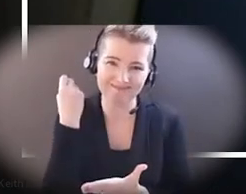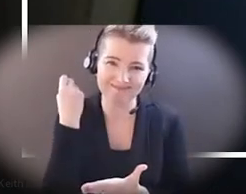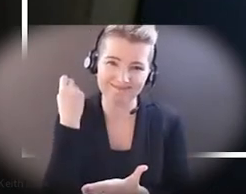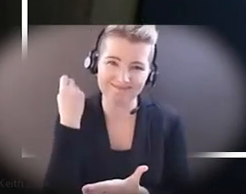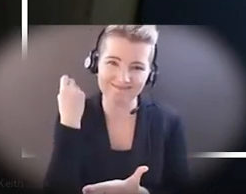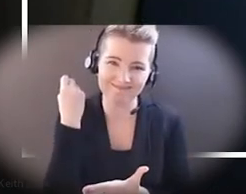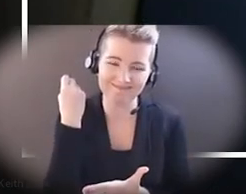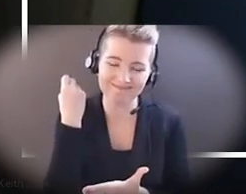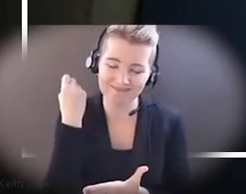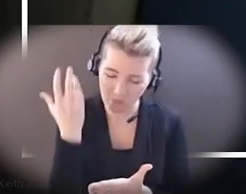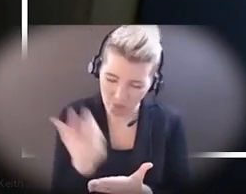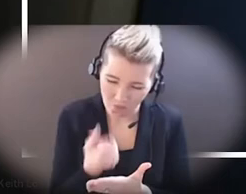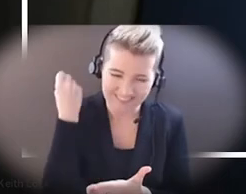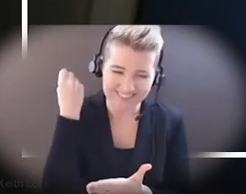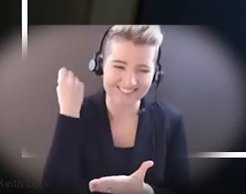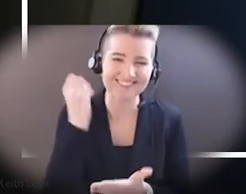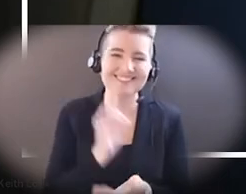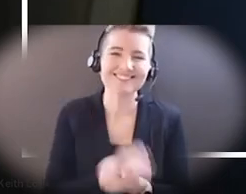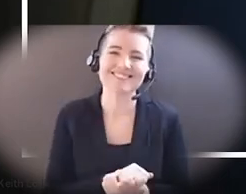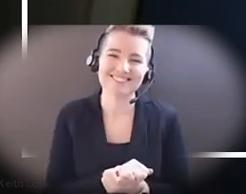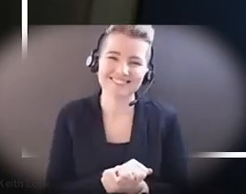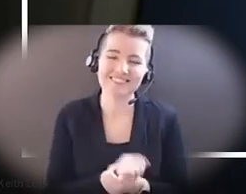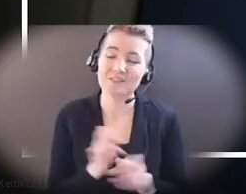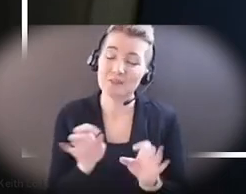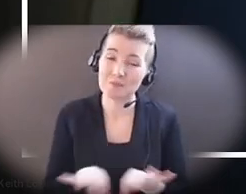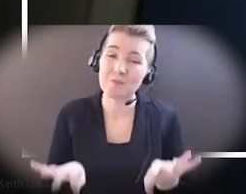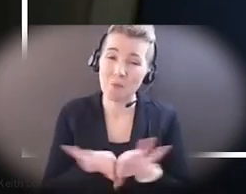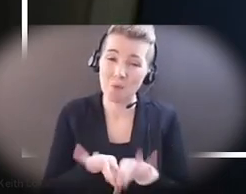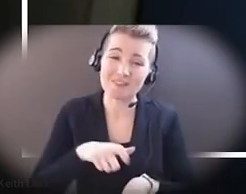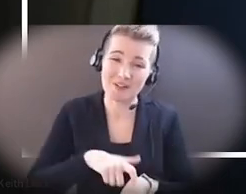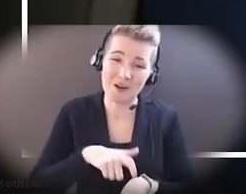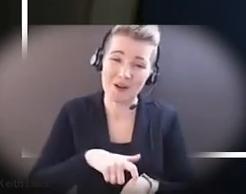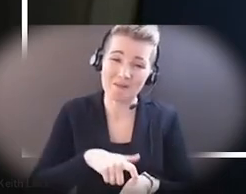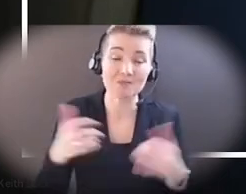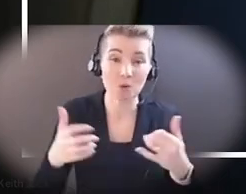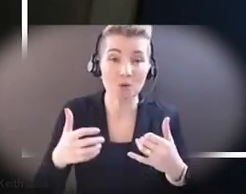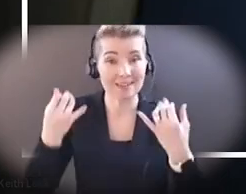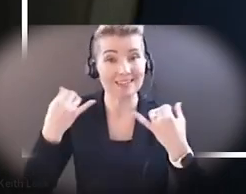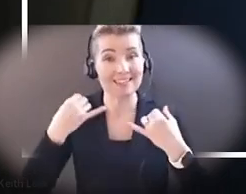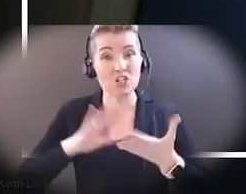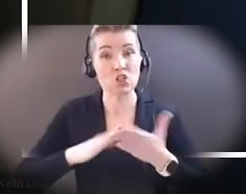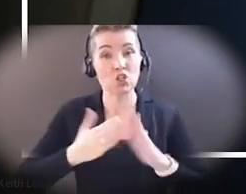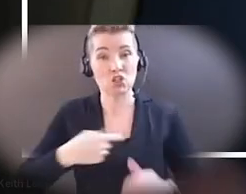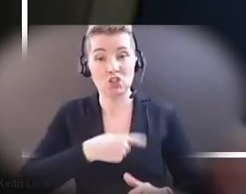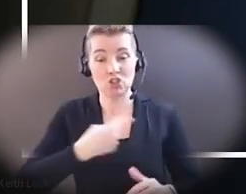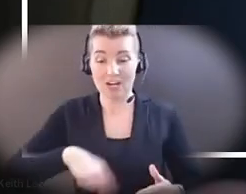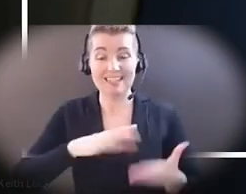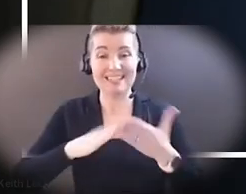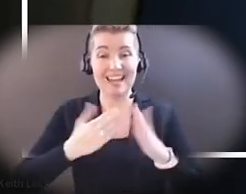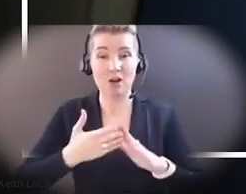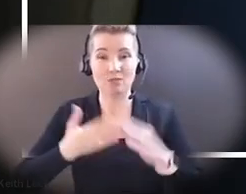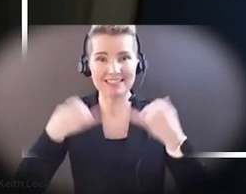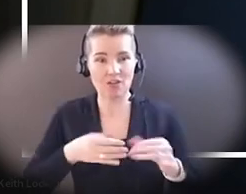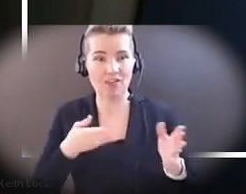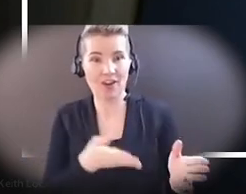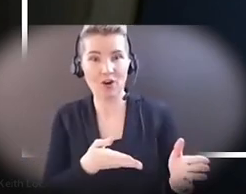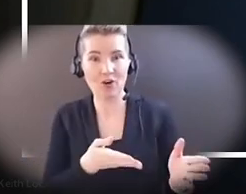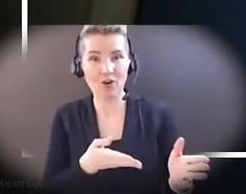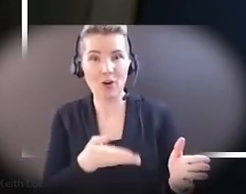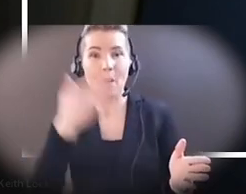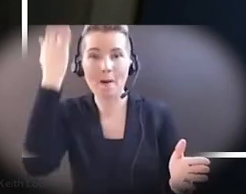was an important, so we still have Chinatown. And the Chinatown moved